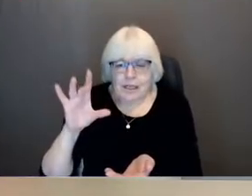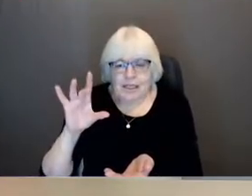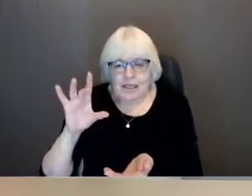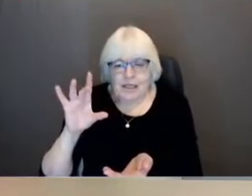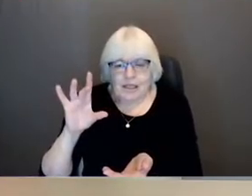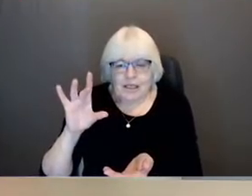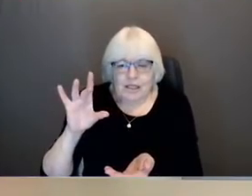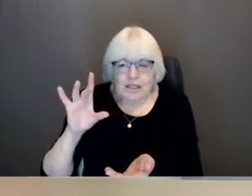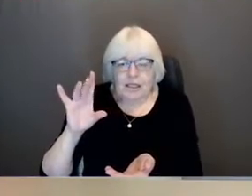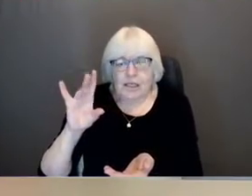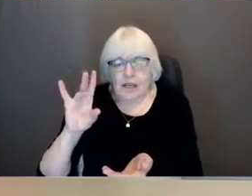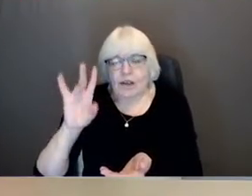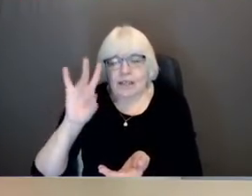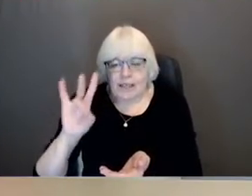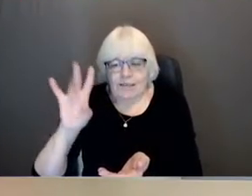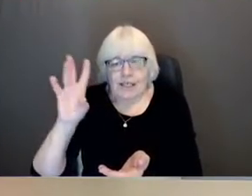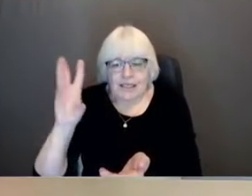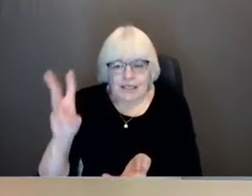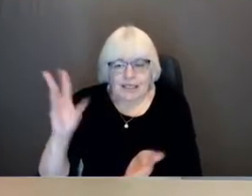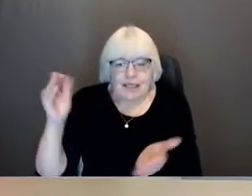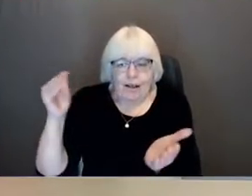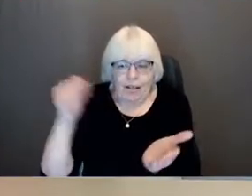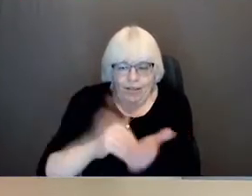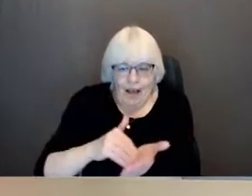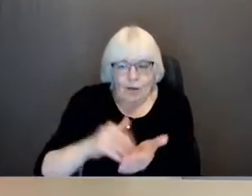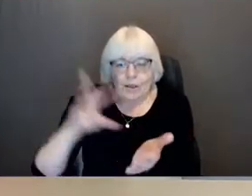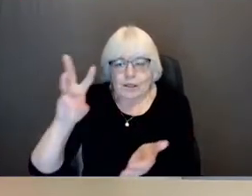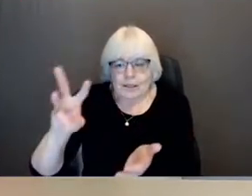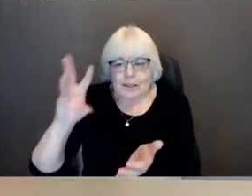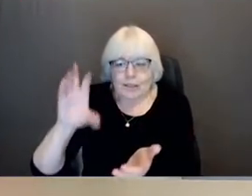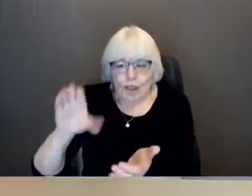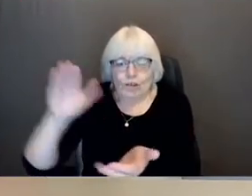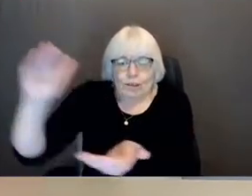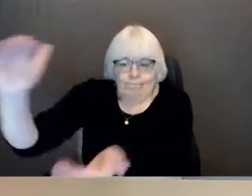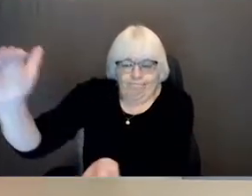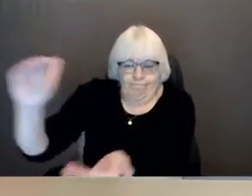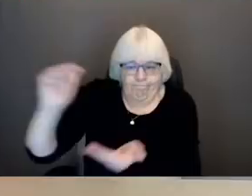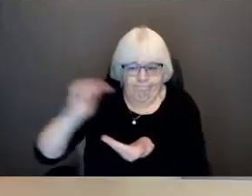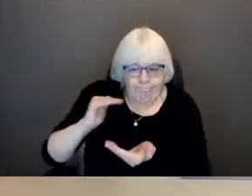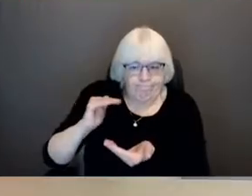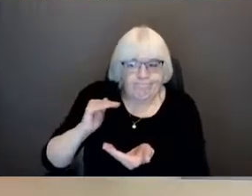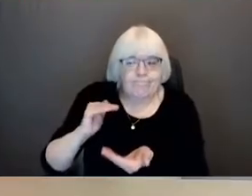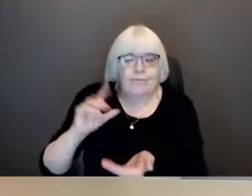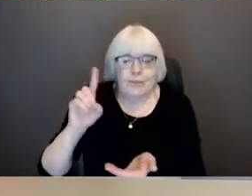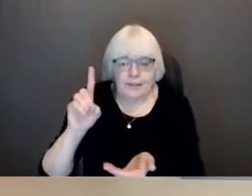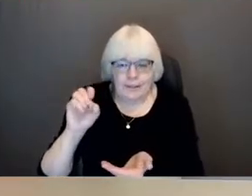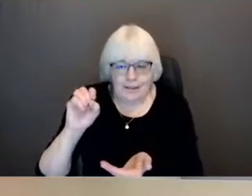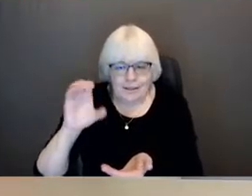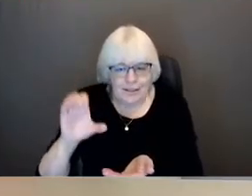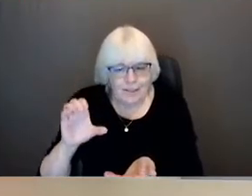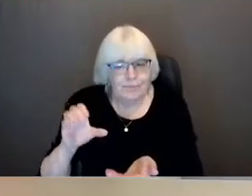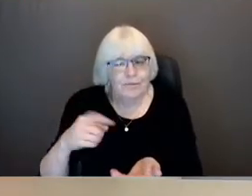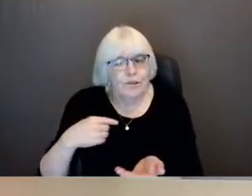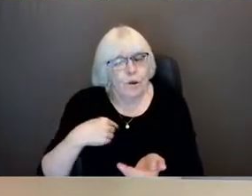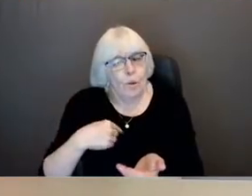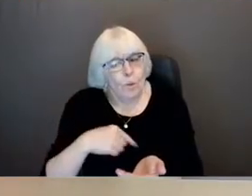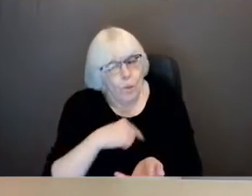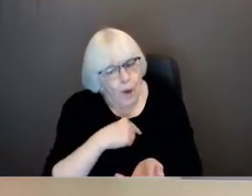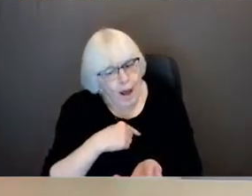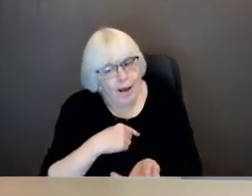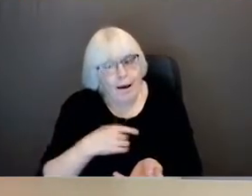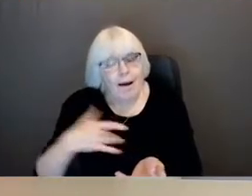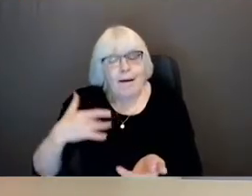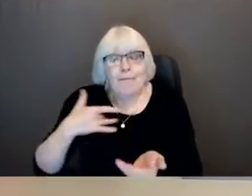76,600. So we order earlier for those other months. So